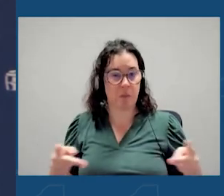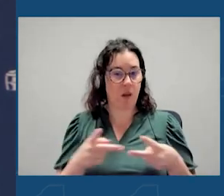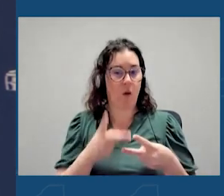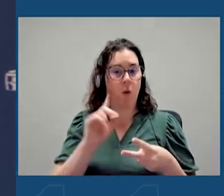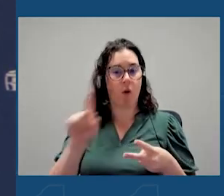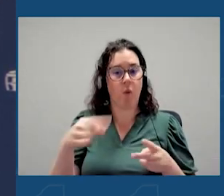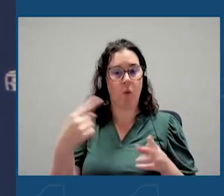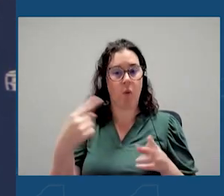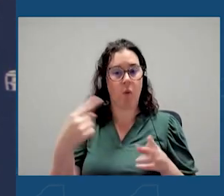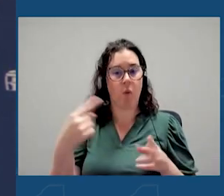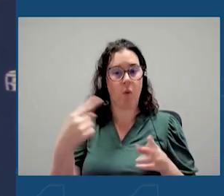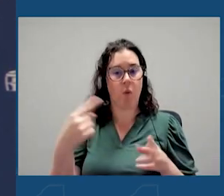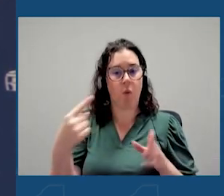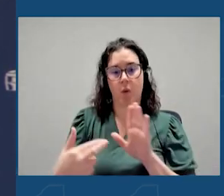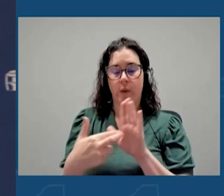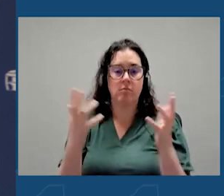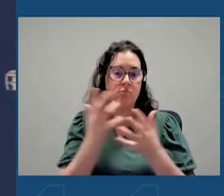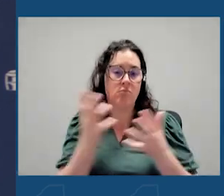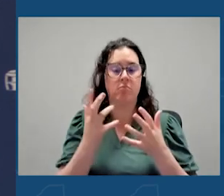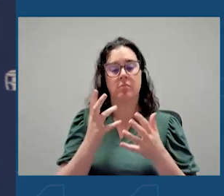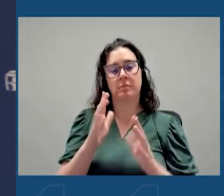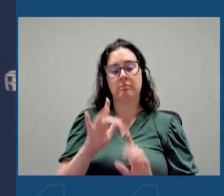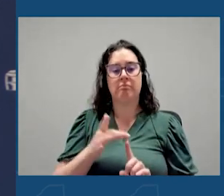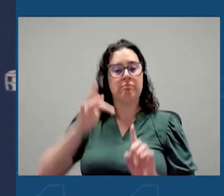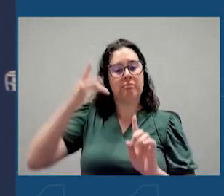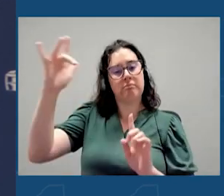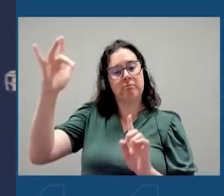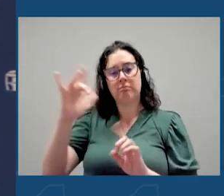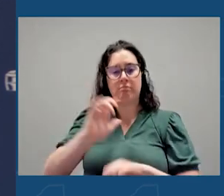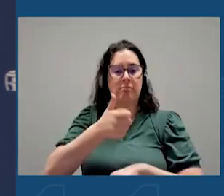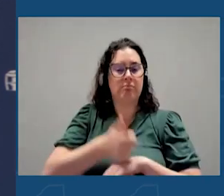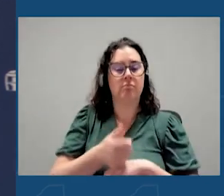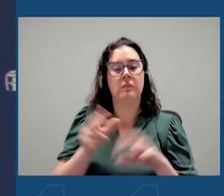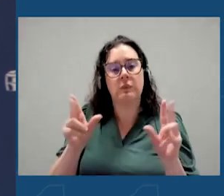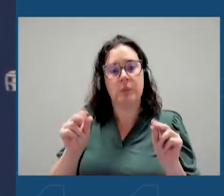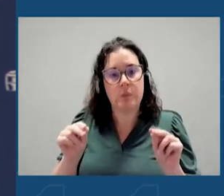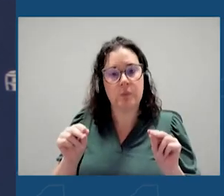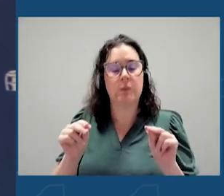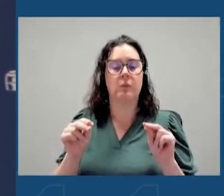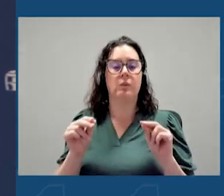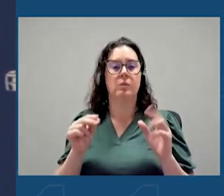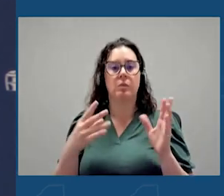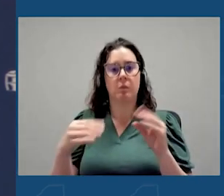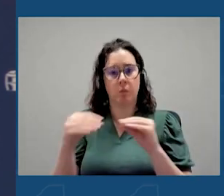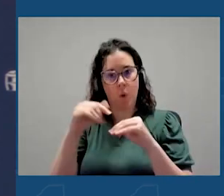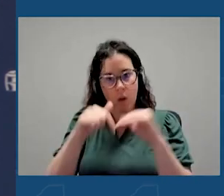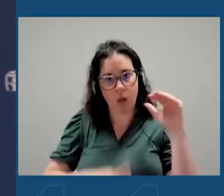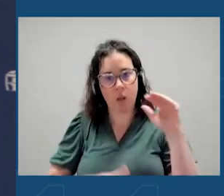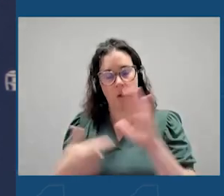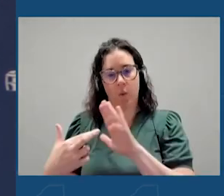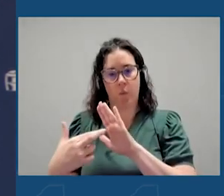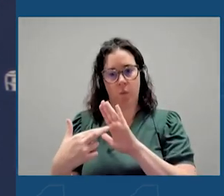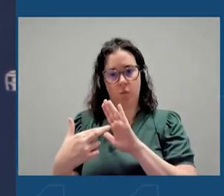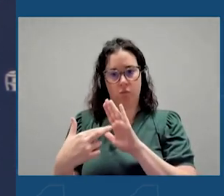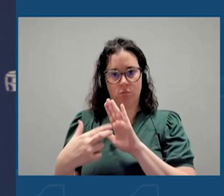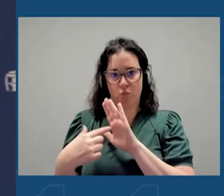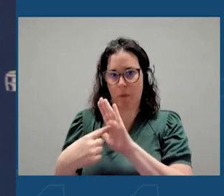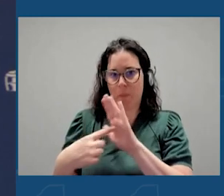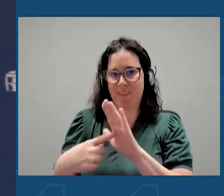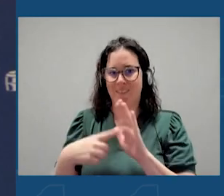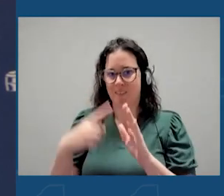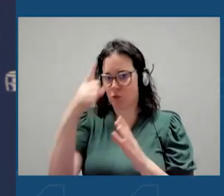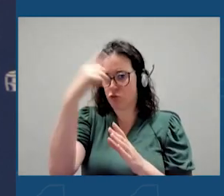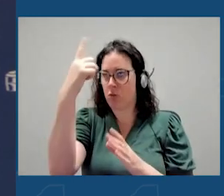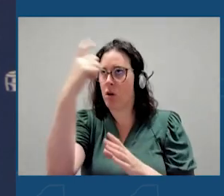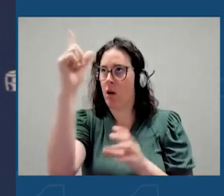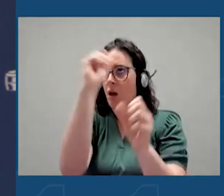a fantastic state-of-the-art facility. It does represent dreams to be realized and memories to be made